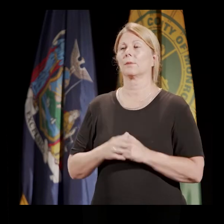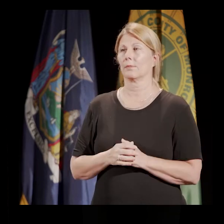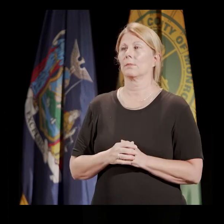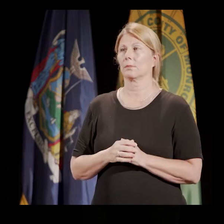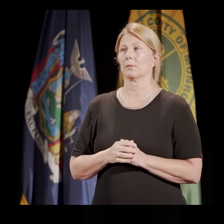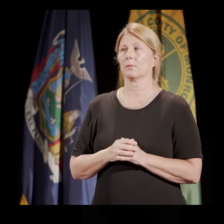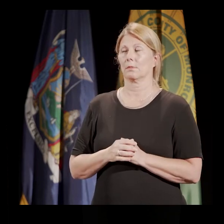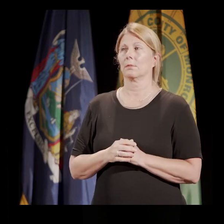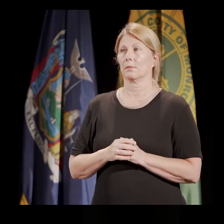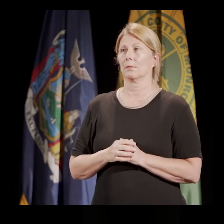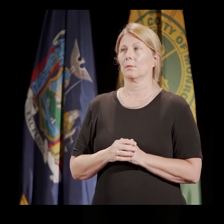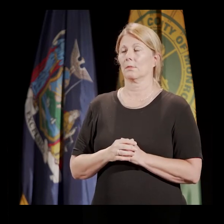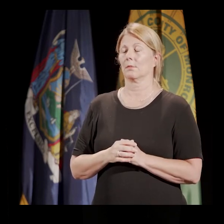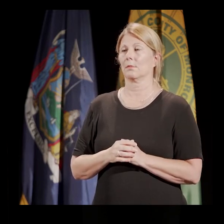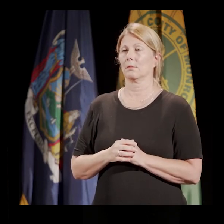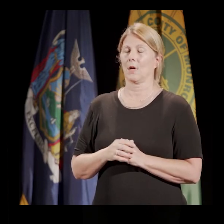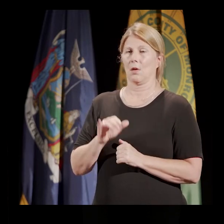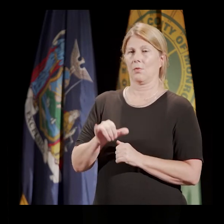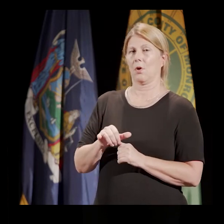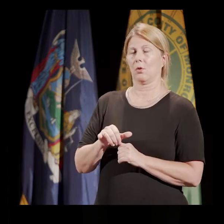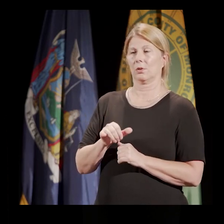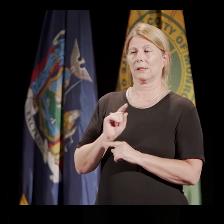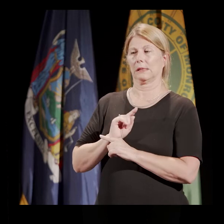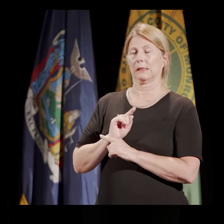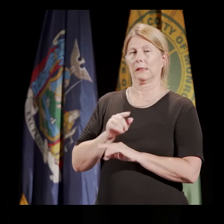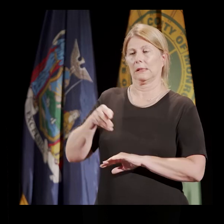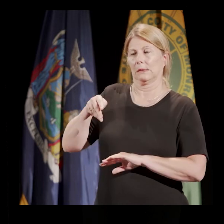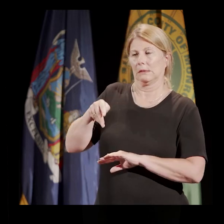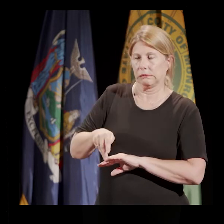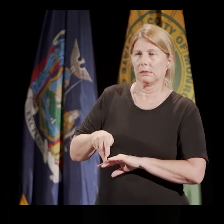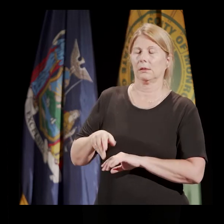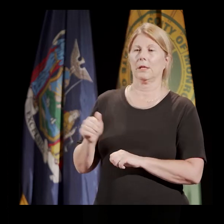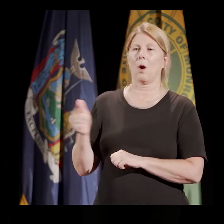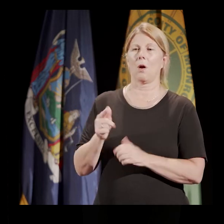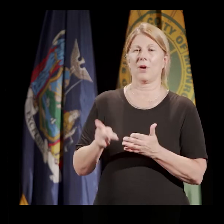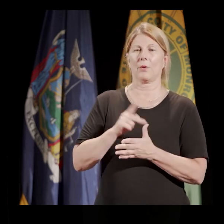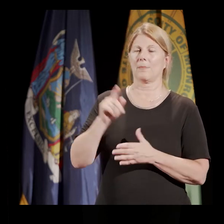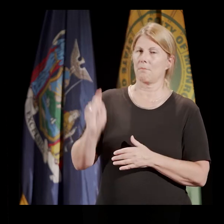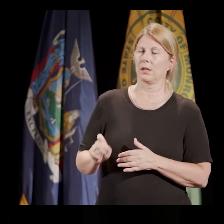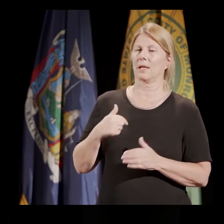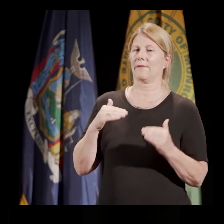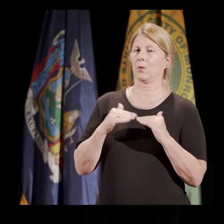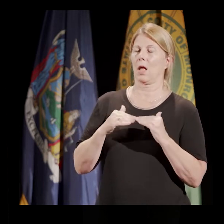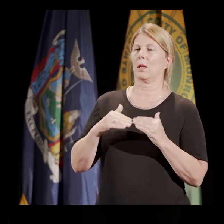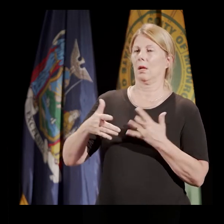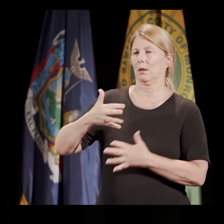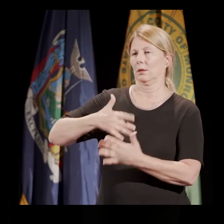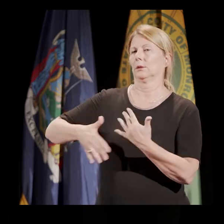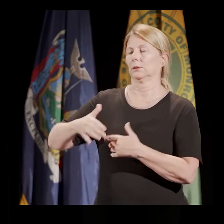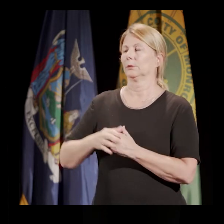These goals are embedded within all of our priorities, but we also have to recognize them as priorities of their